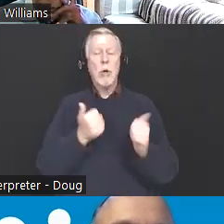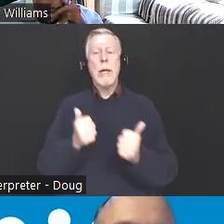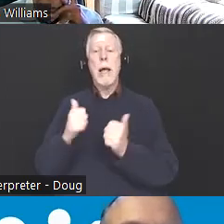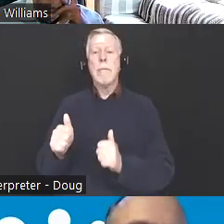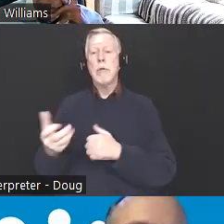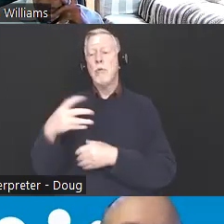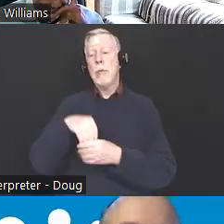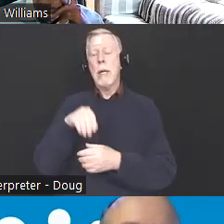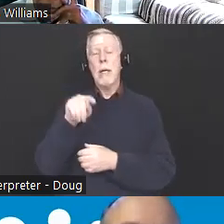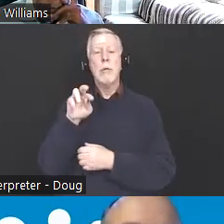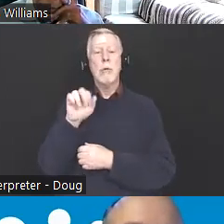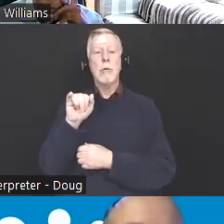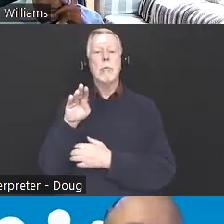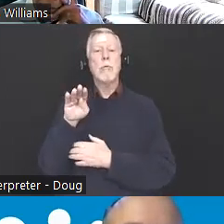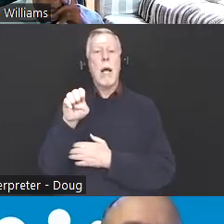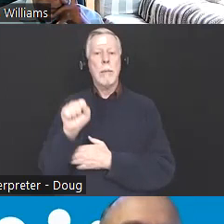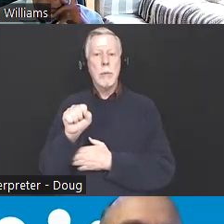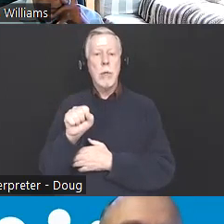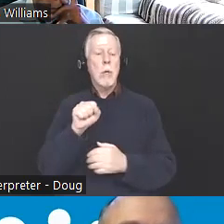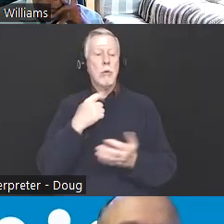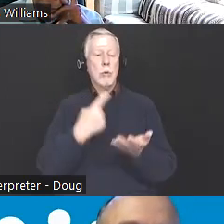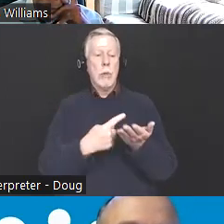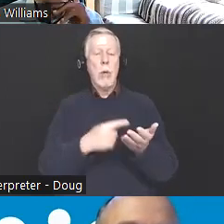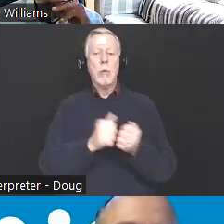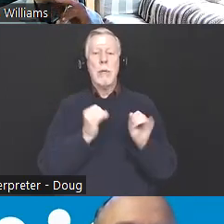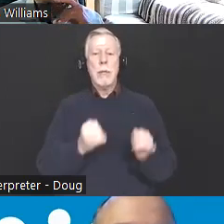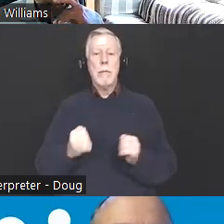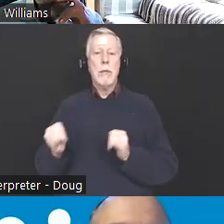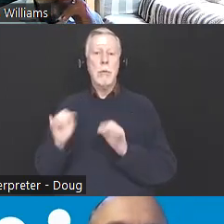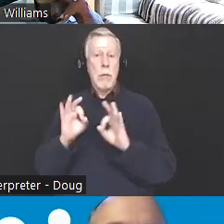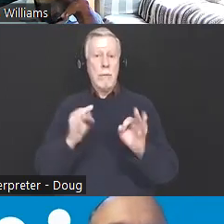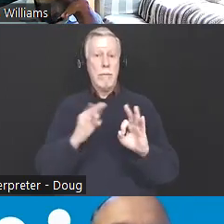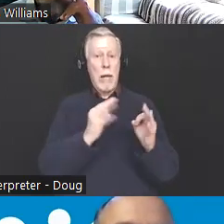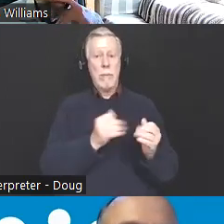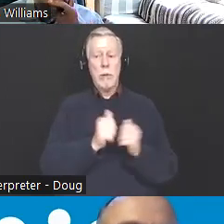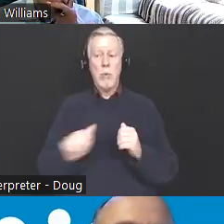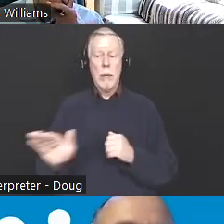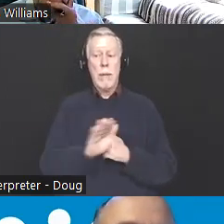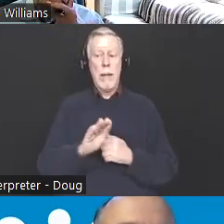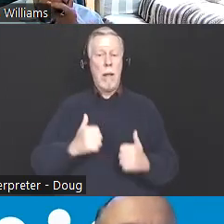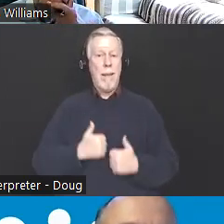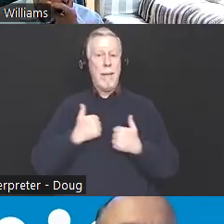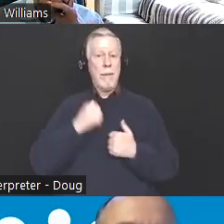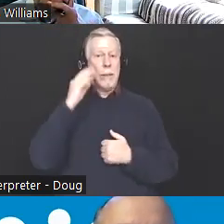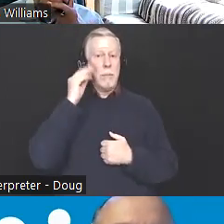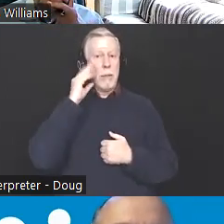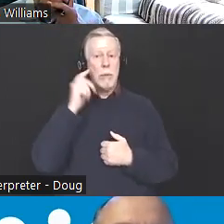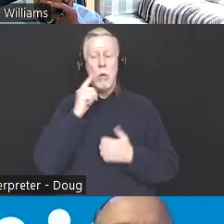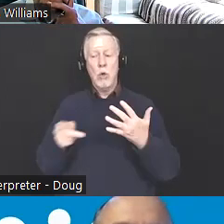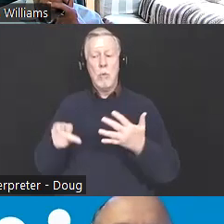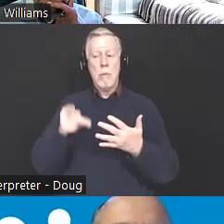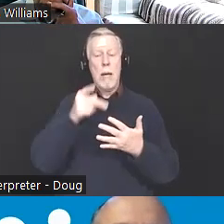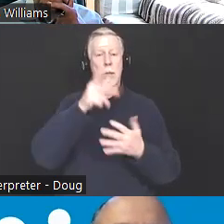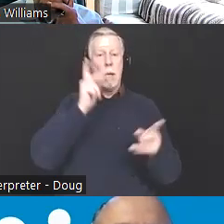tribes, to consult individuals and families with lived experience, to prioritize those disproportionately impacted by the